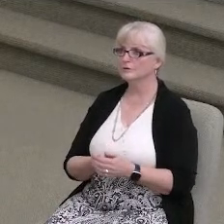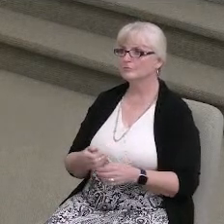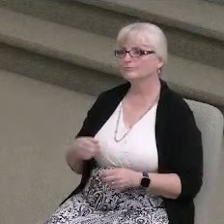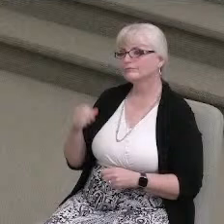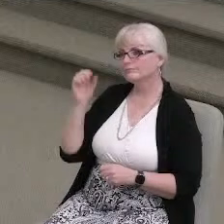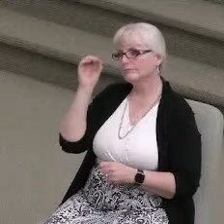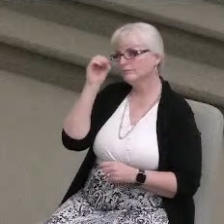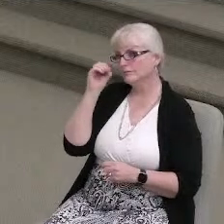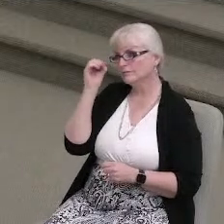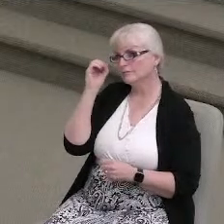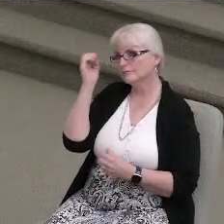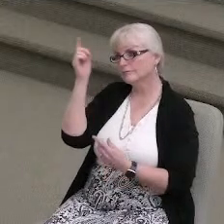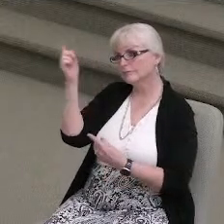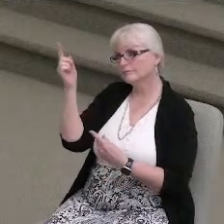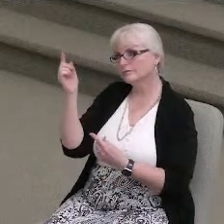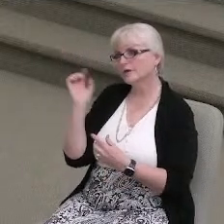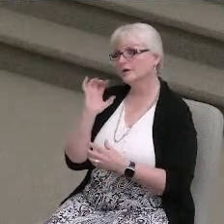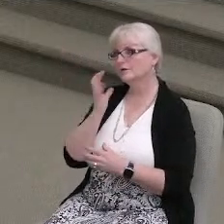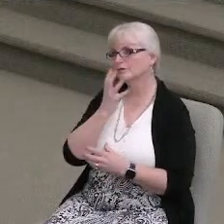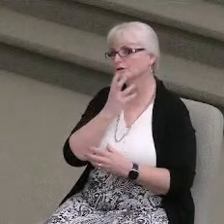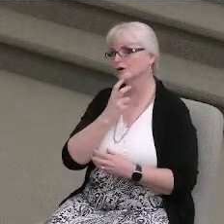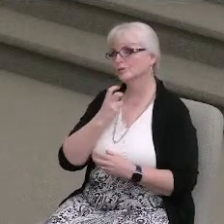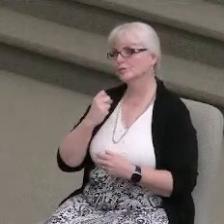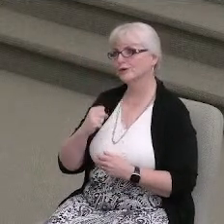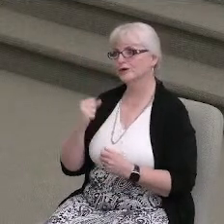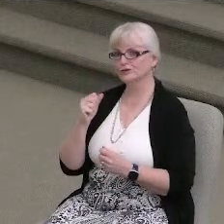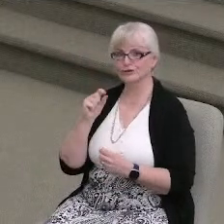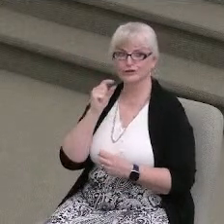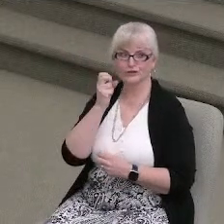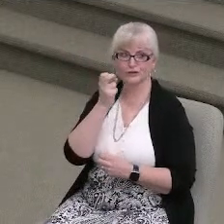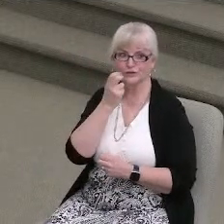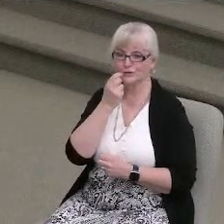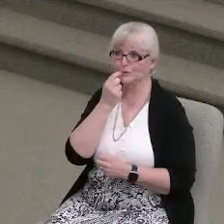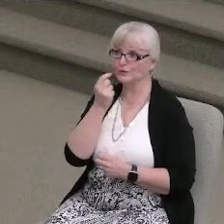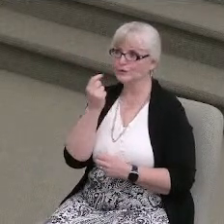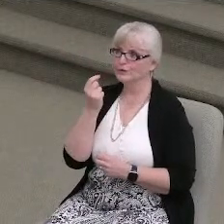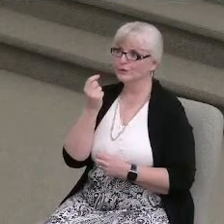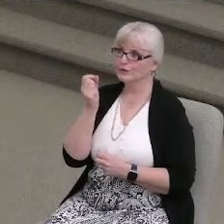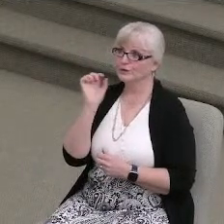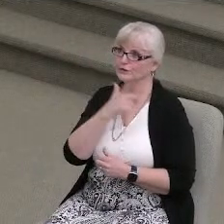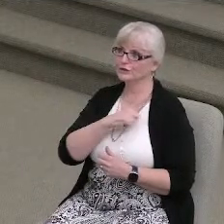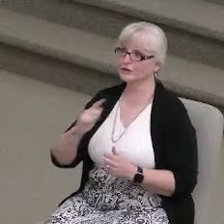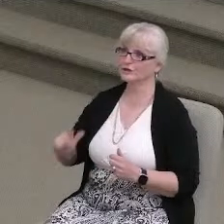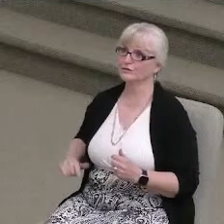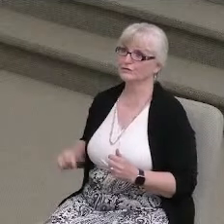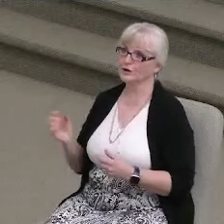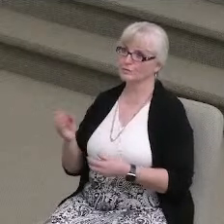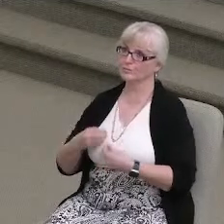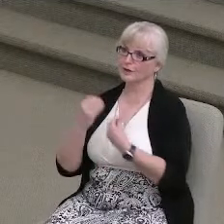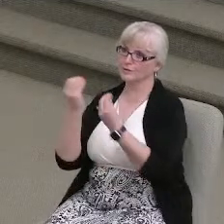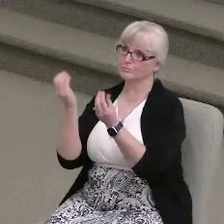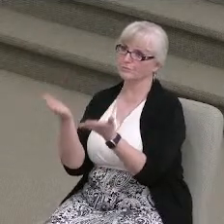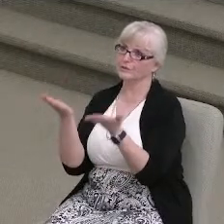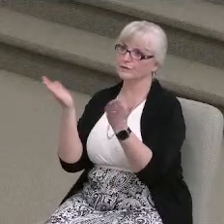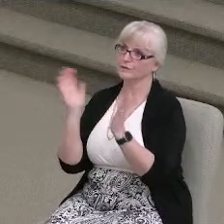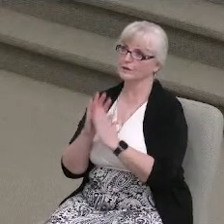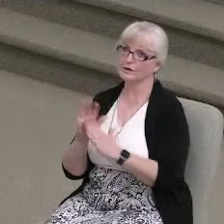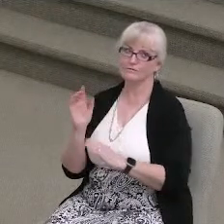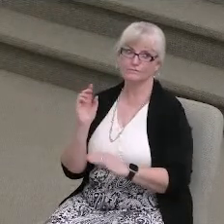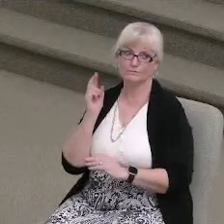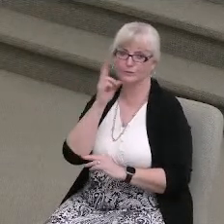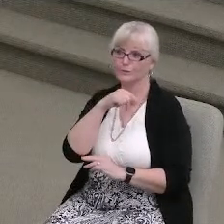all. Seeking you as a precious jewel, or to give up, I'd be